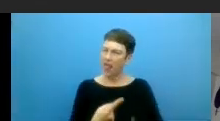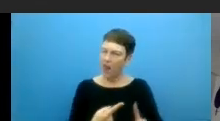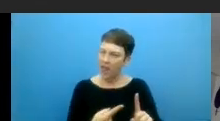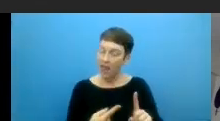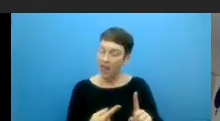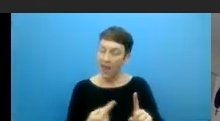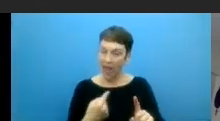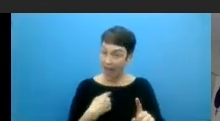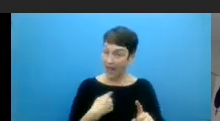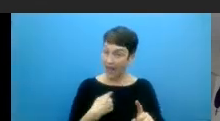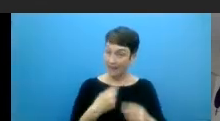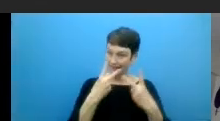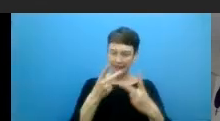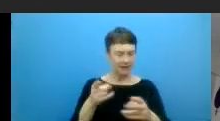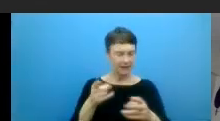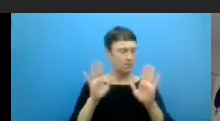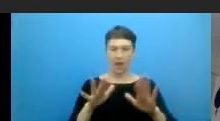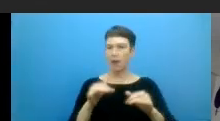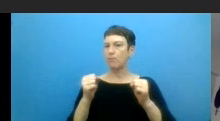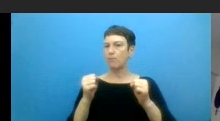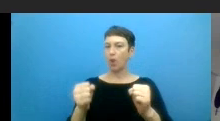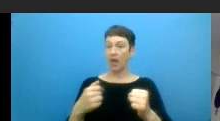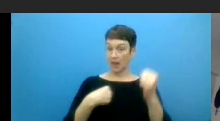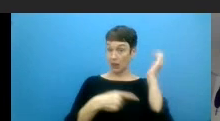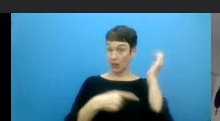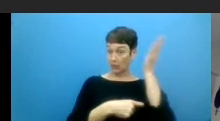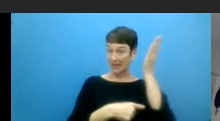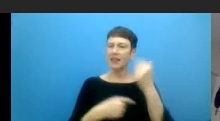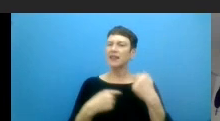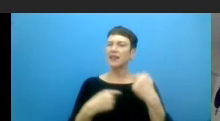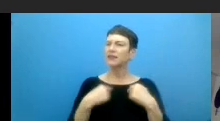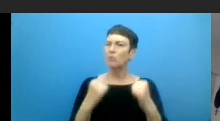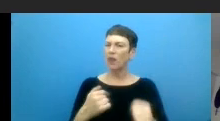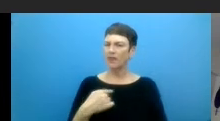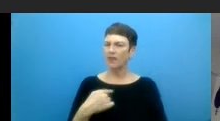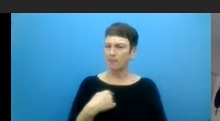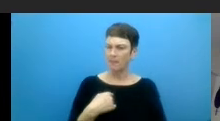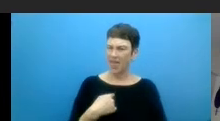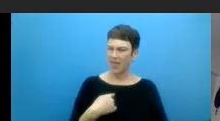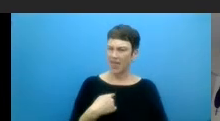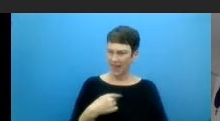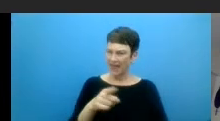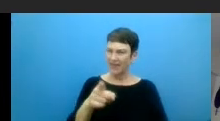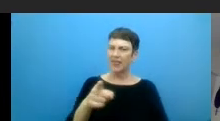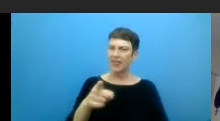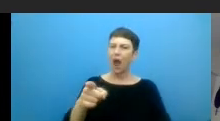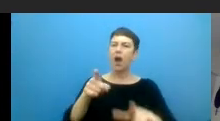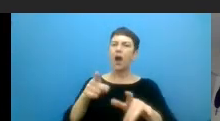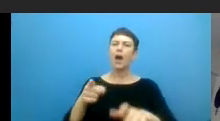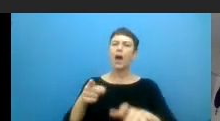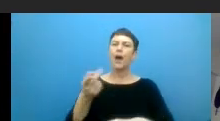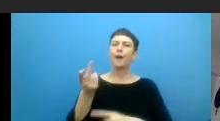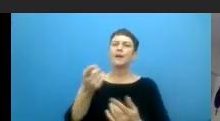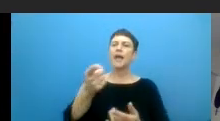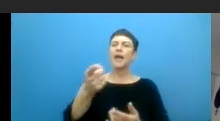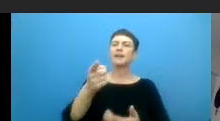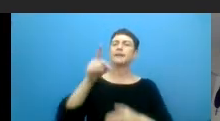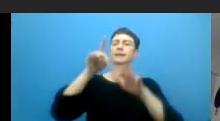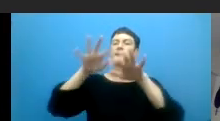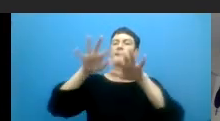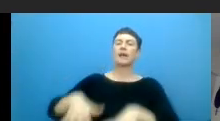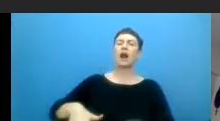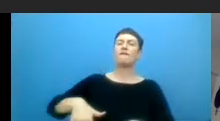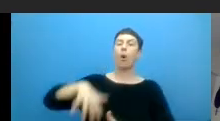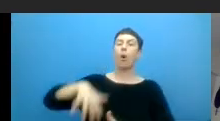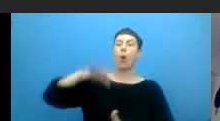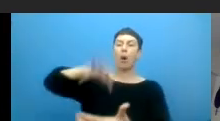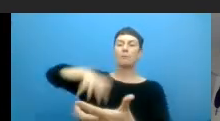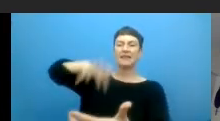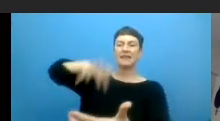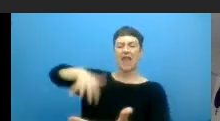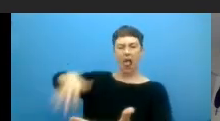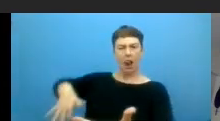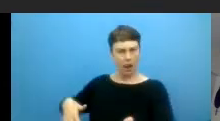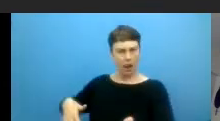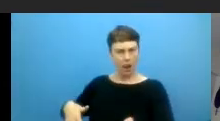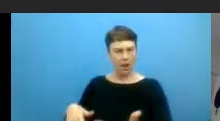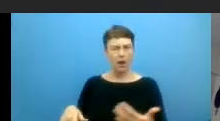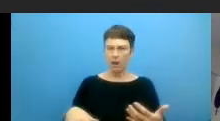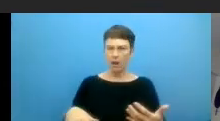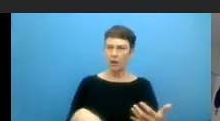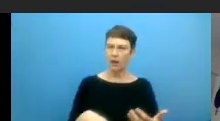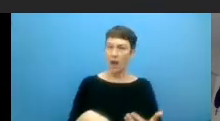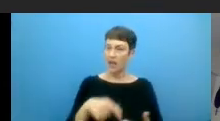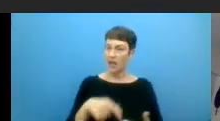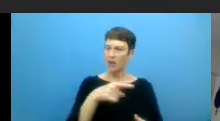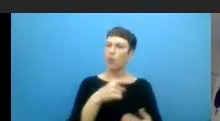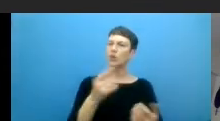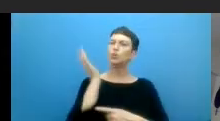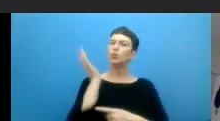find that difficult to believe. So, so much more the students. So I think in that